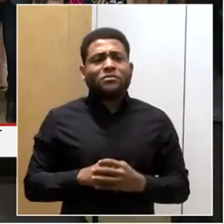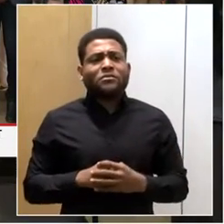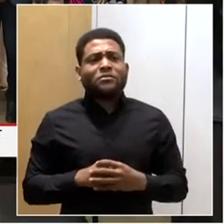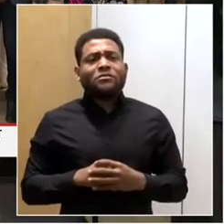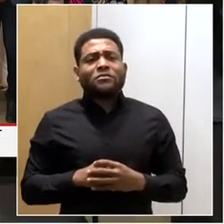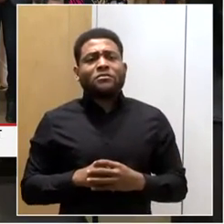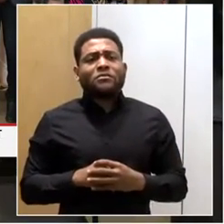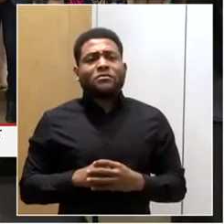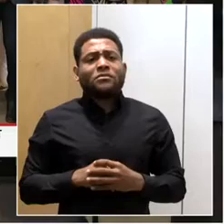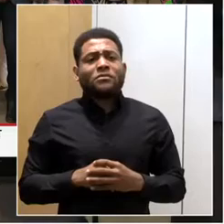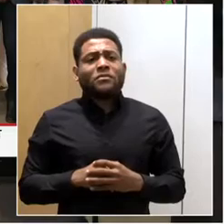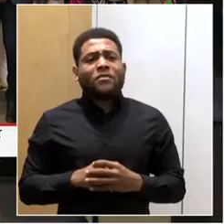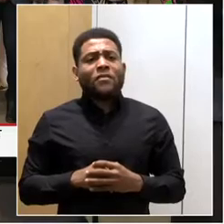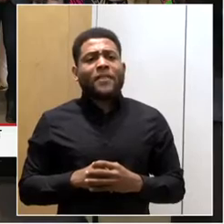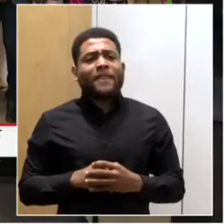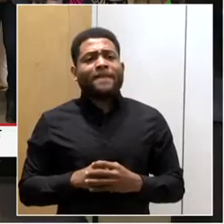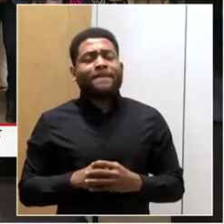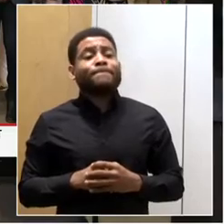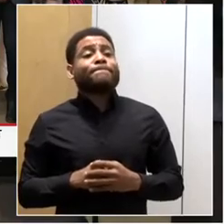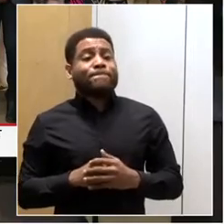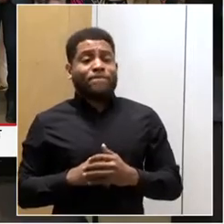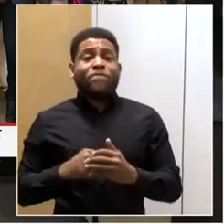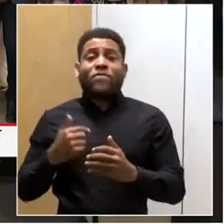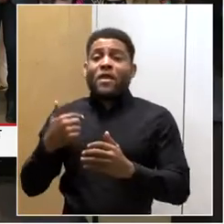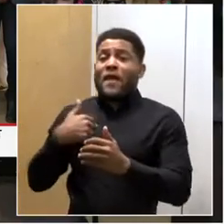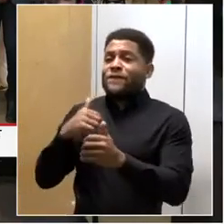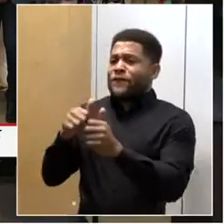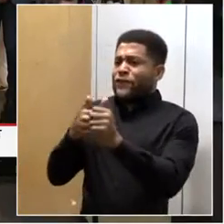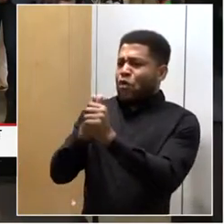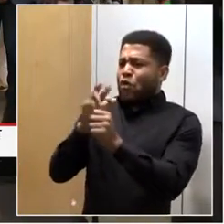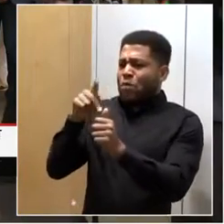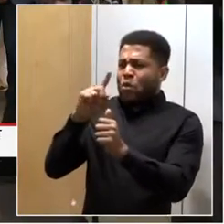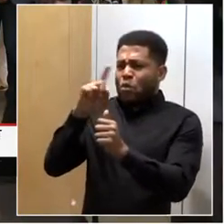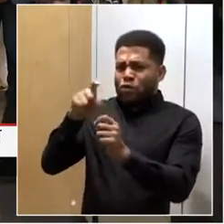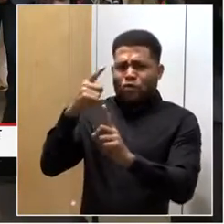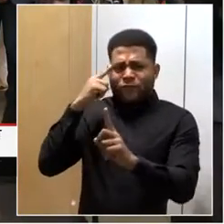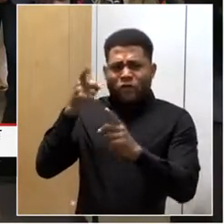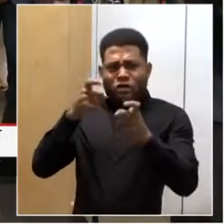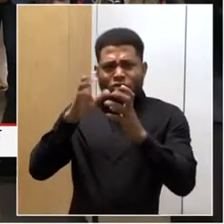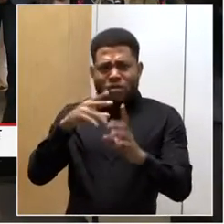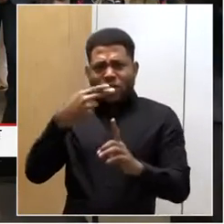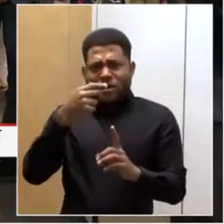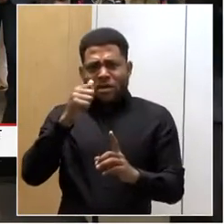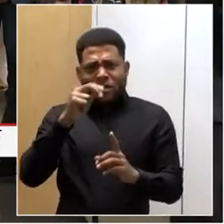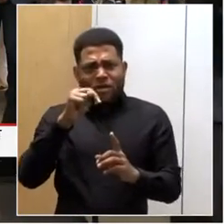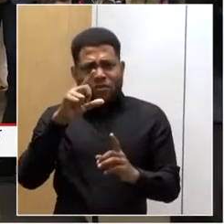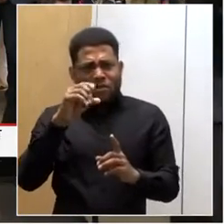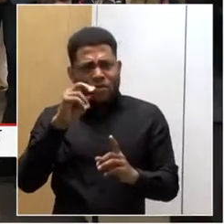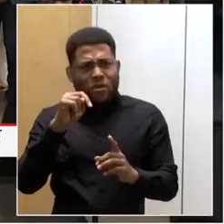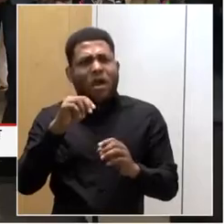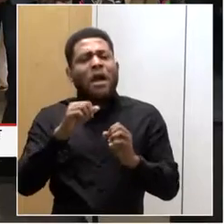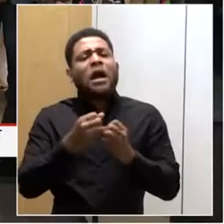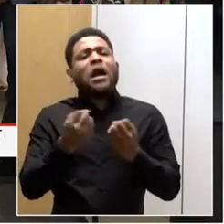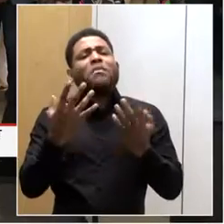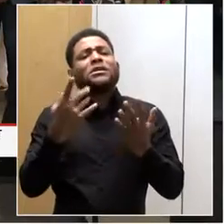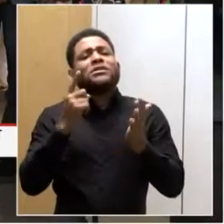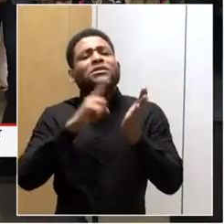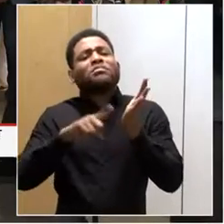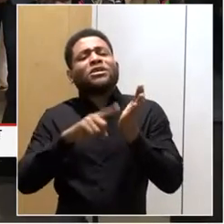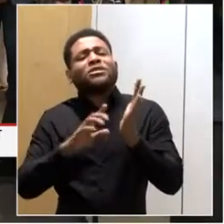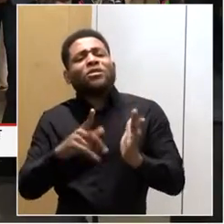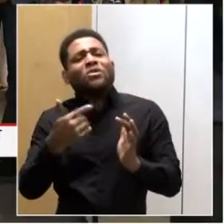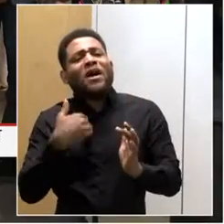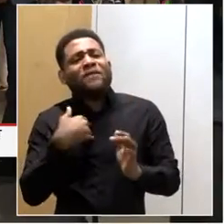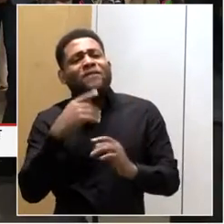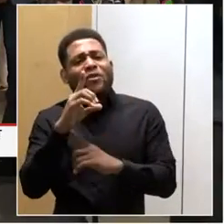Hi. I had a follow-up question for Director Hanlon specifically about your inspectors. How many inspectors do you have on DOB staff, and do